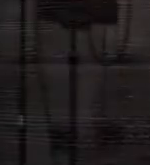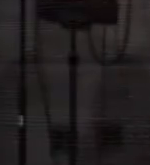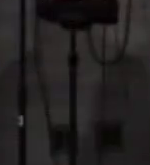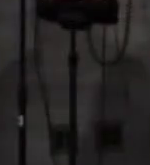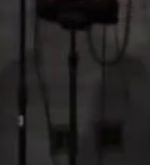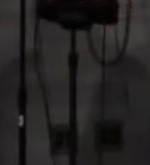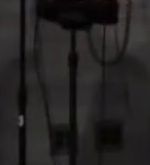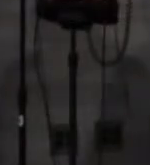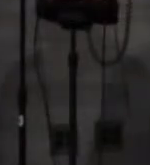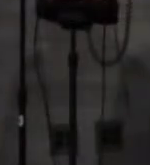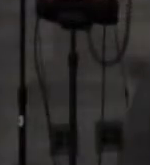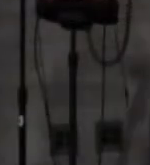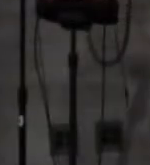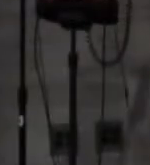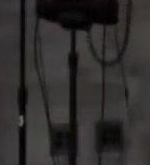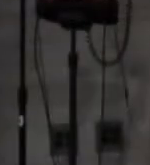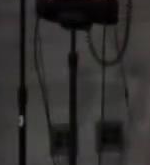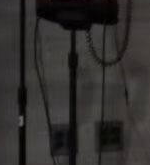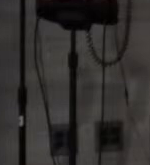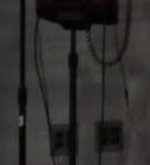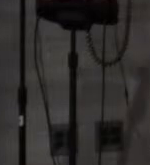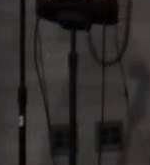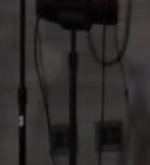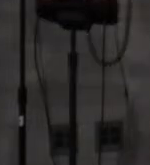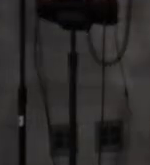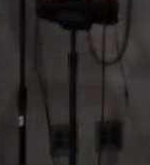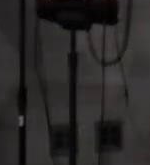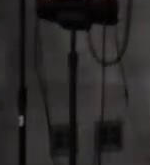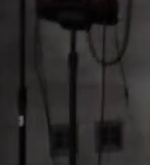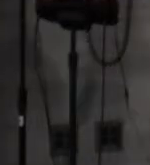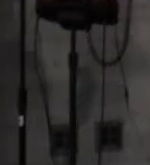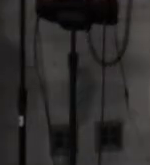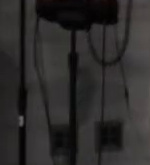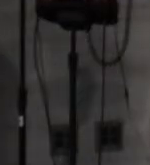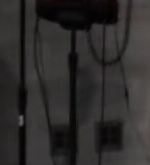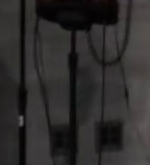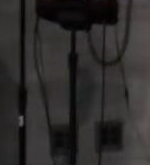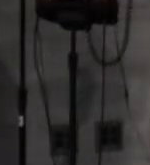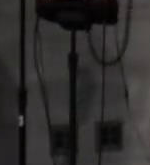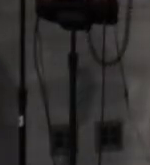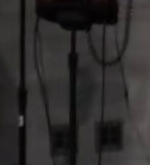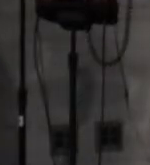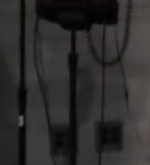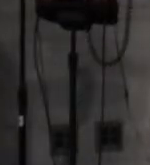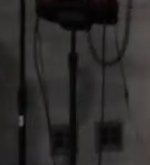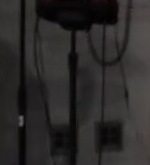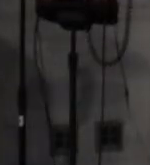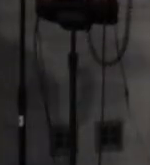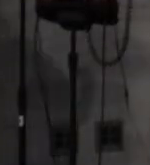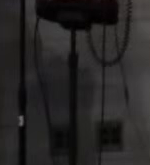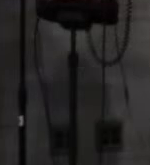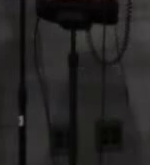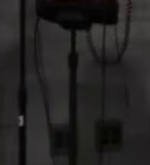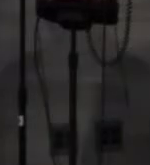To know you a little bit better. If you have your Bibles, turn to Luke chapter 23. That's where we are going to be this morning. And over the next few weeks, we